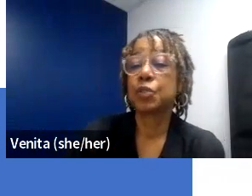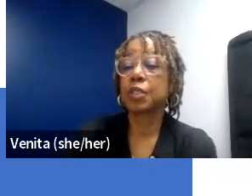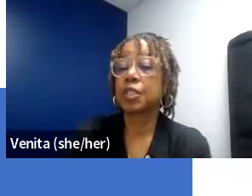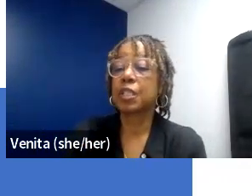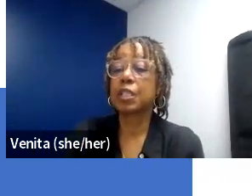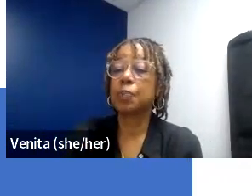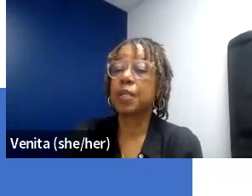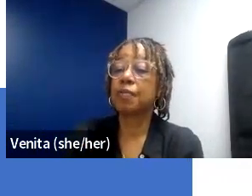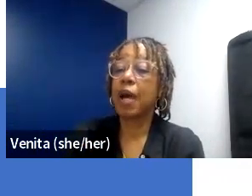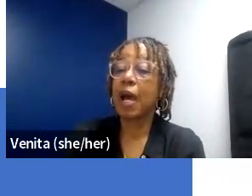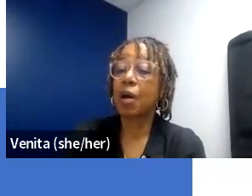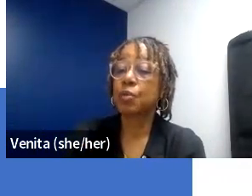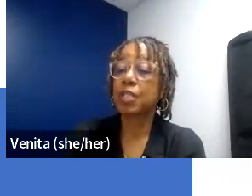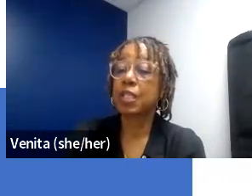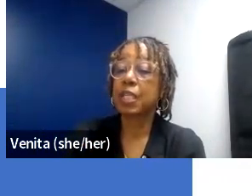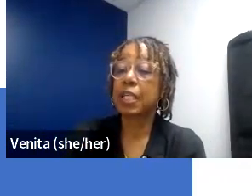To do just a little bit of